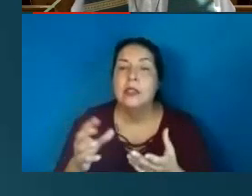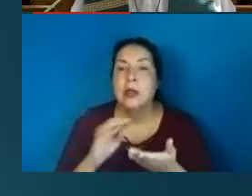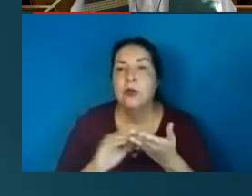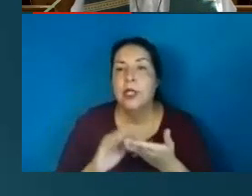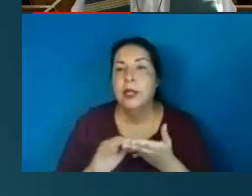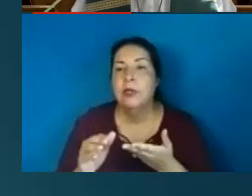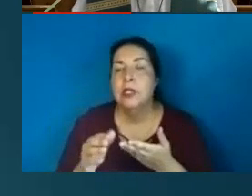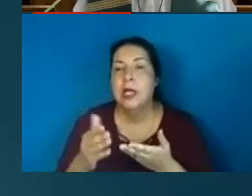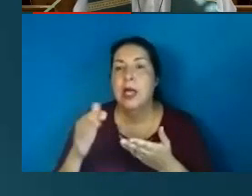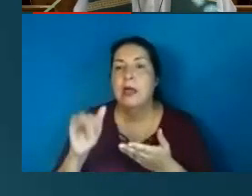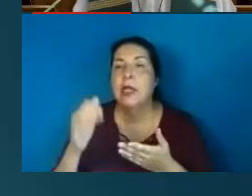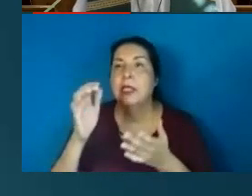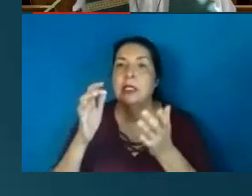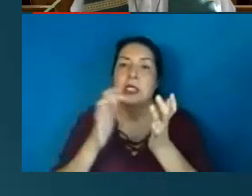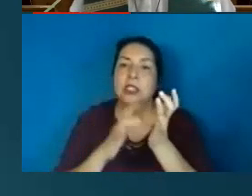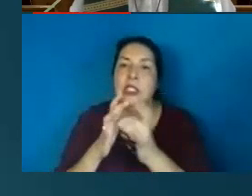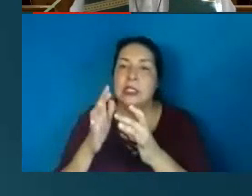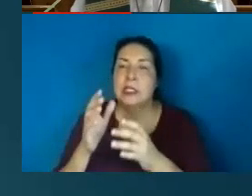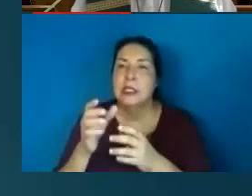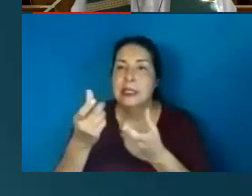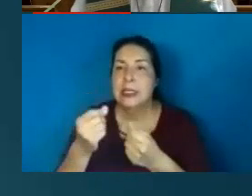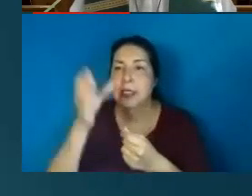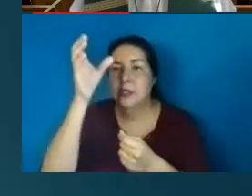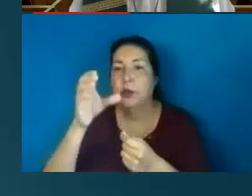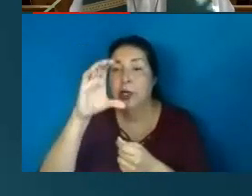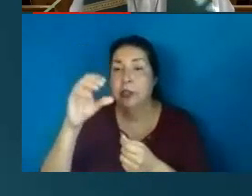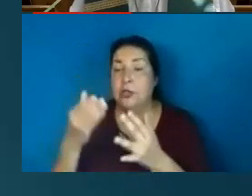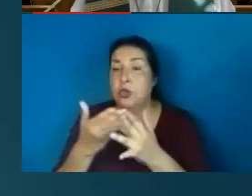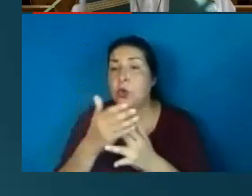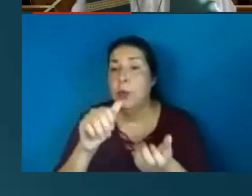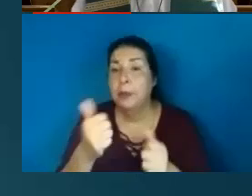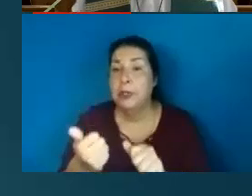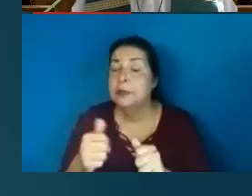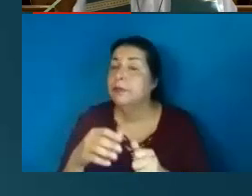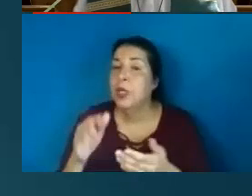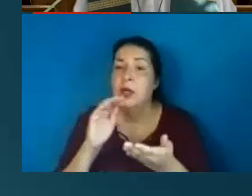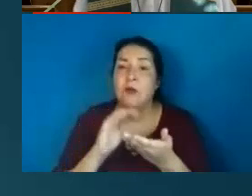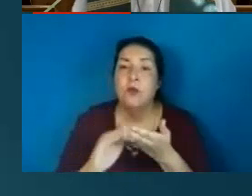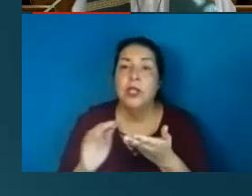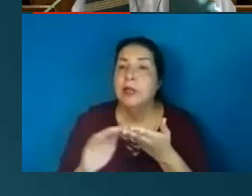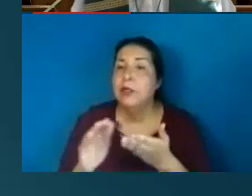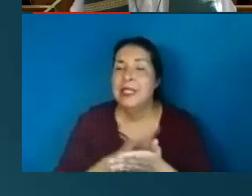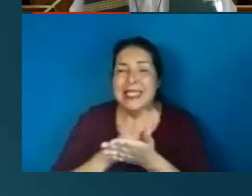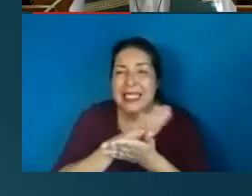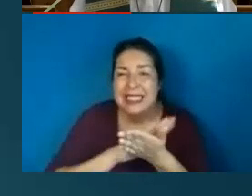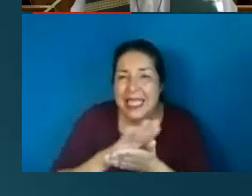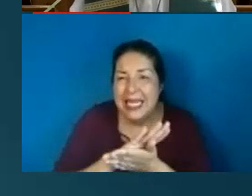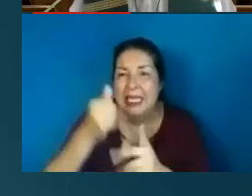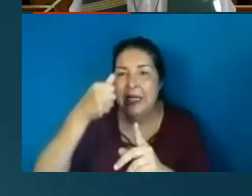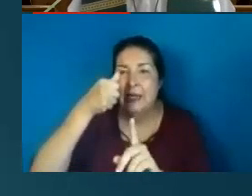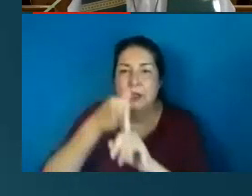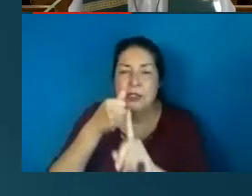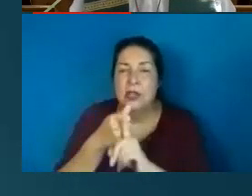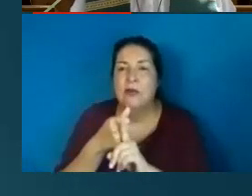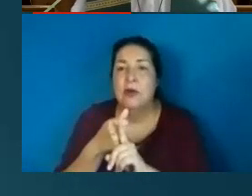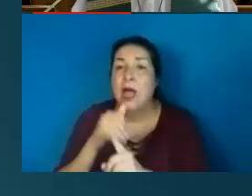gives you in baptism. Absolution, the Word, and the Lord's Supper. This faith is not of our